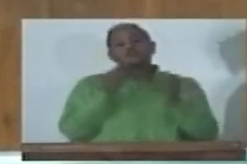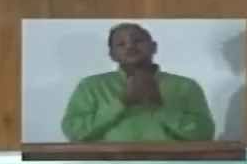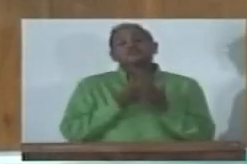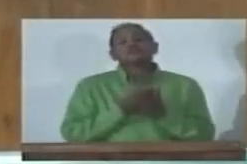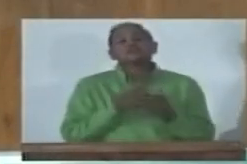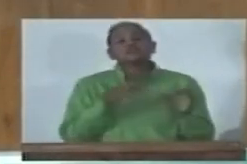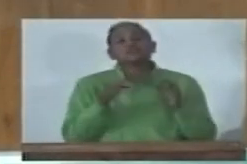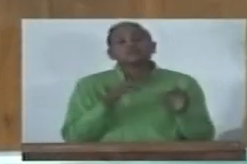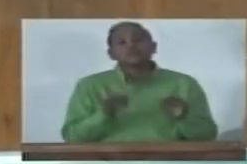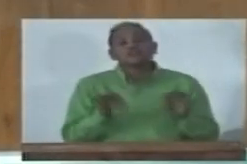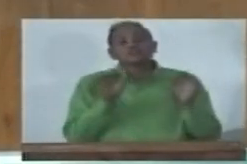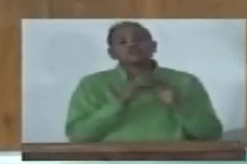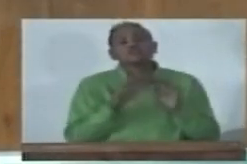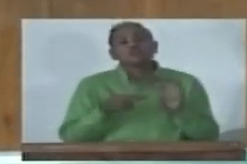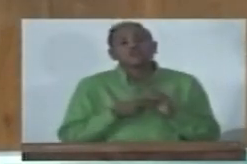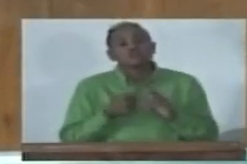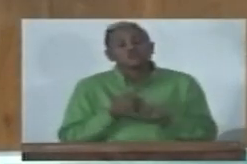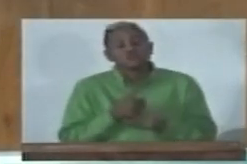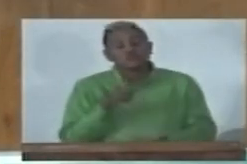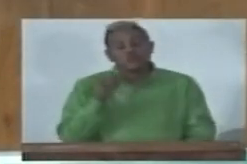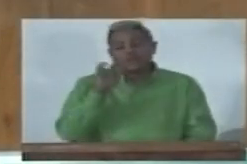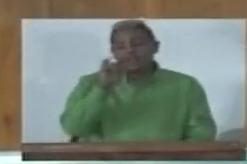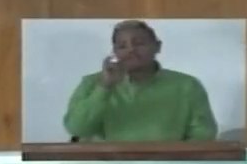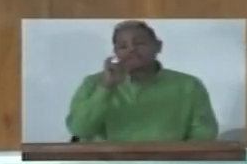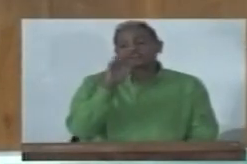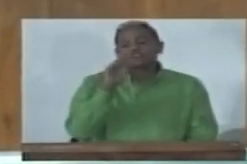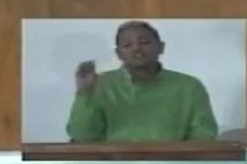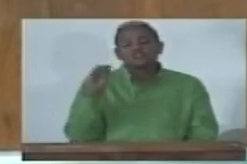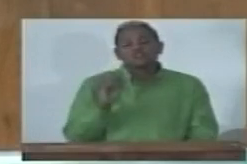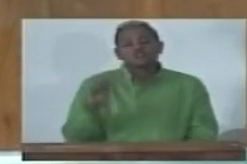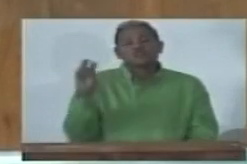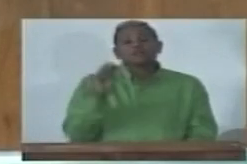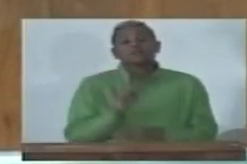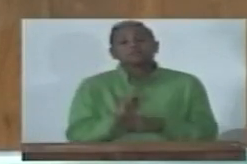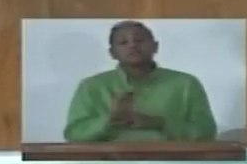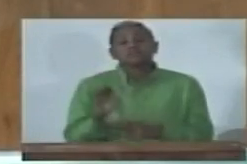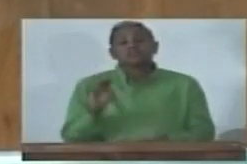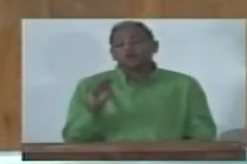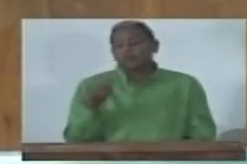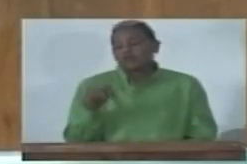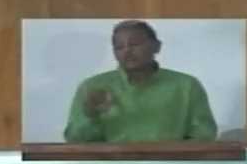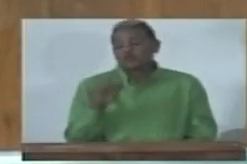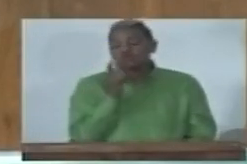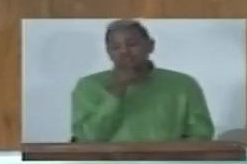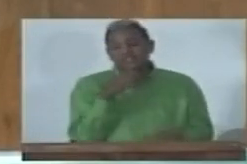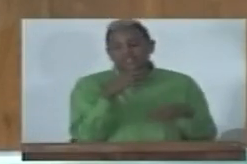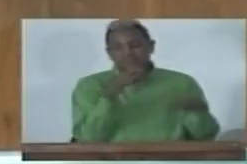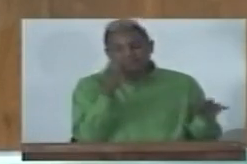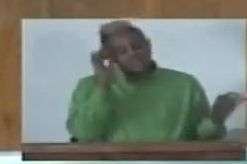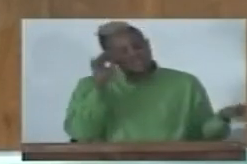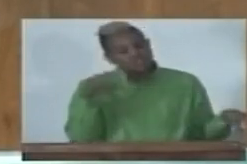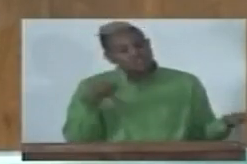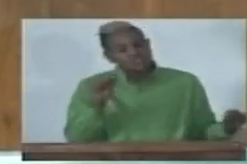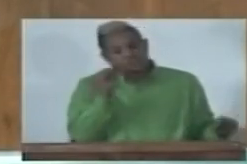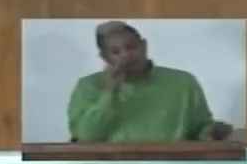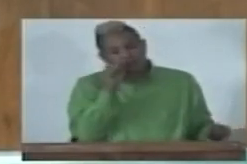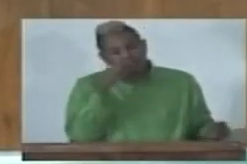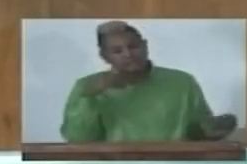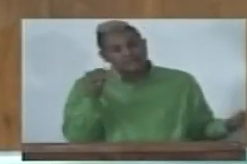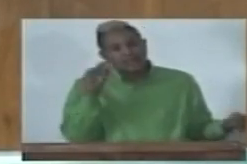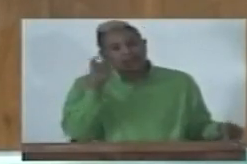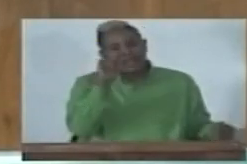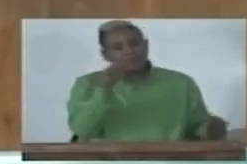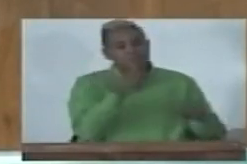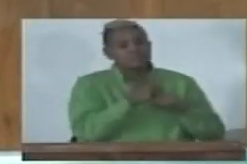tourism and the service sector, Minister Montague explained that the decision to privatize the airports